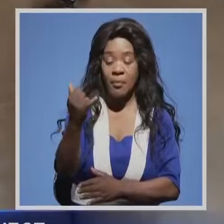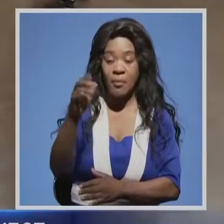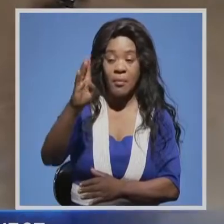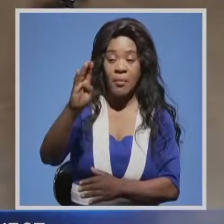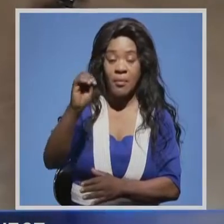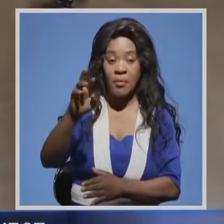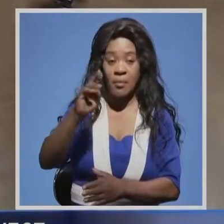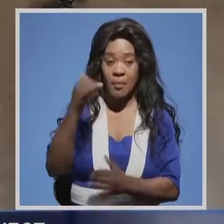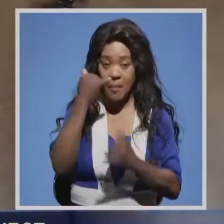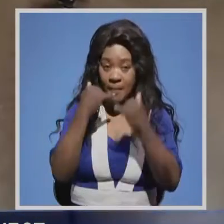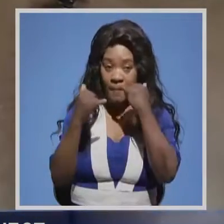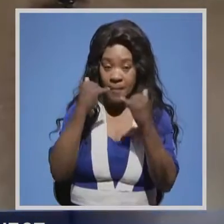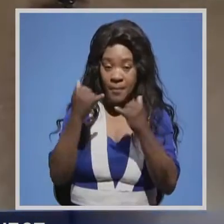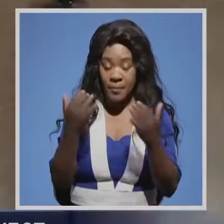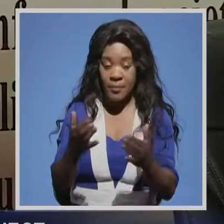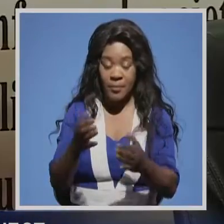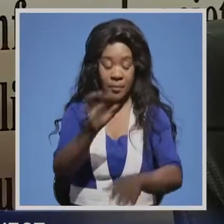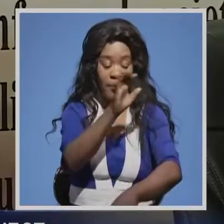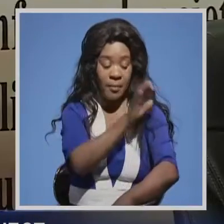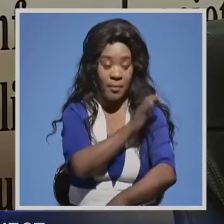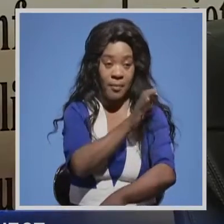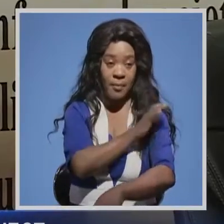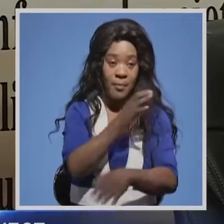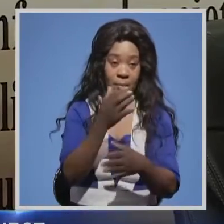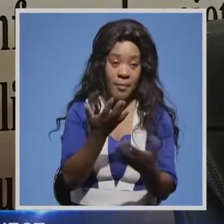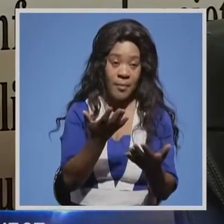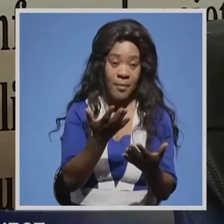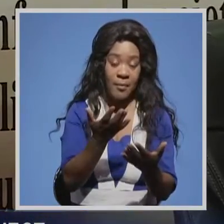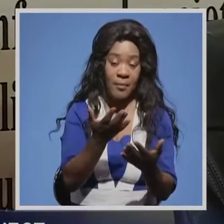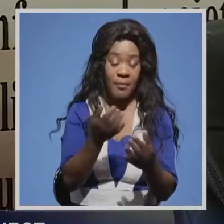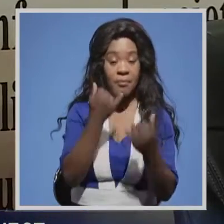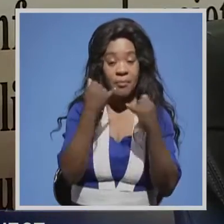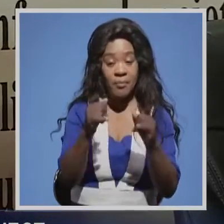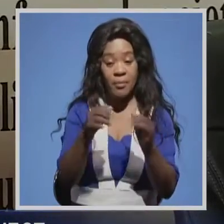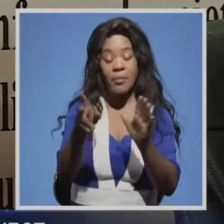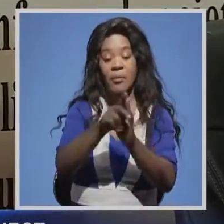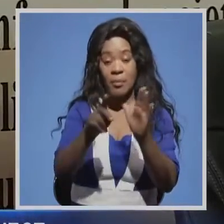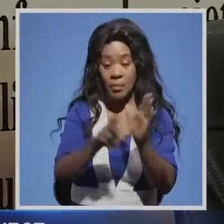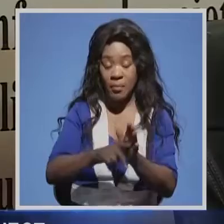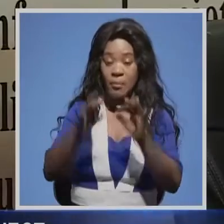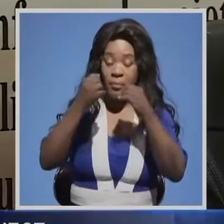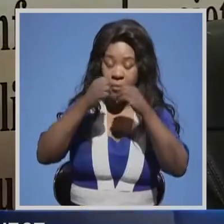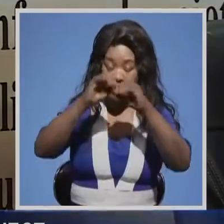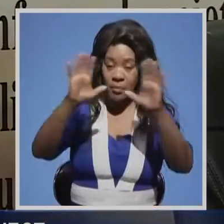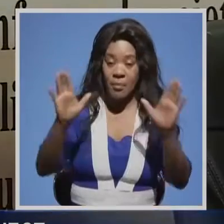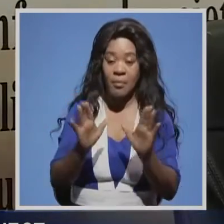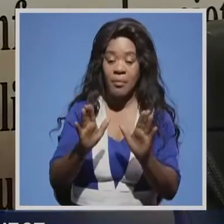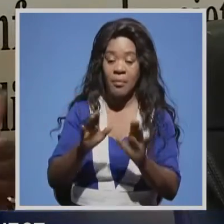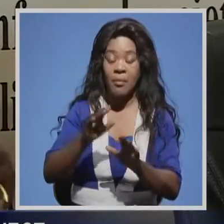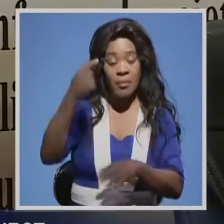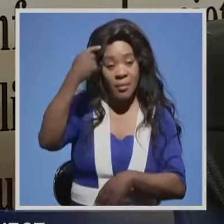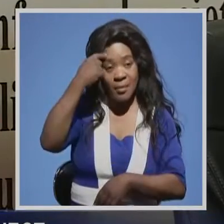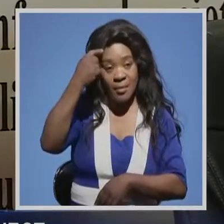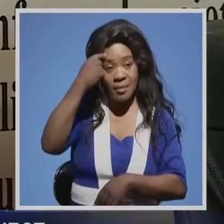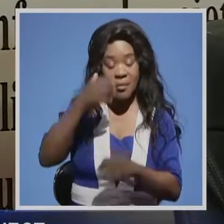clear. The police have been very, very clear on behalf of government that they're going to be following up all these crimes